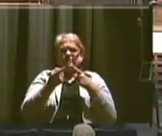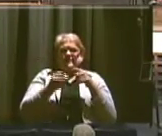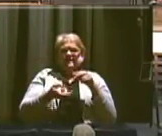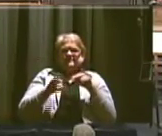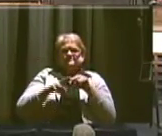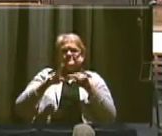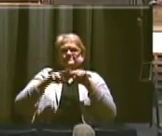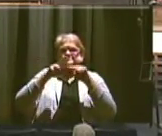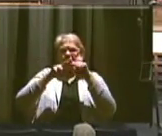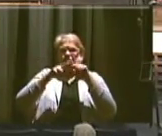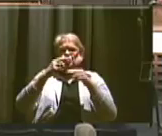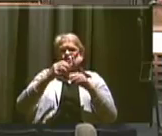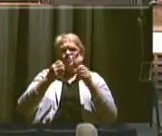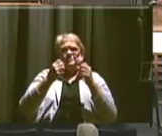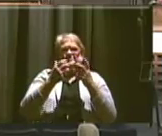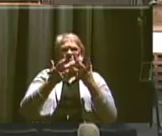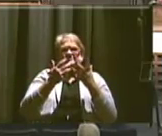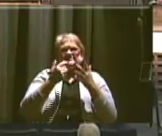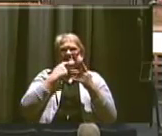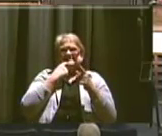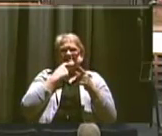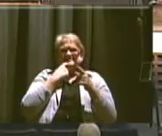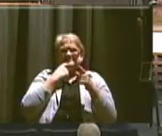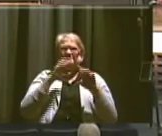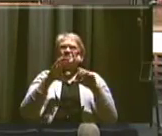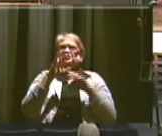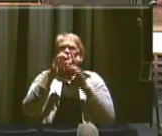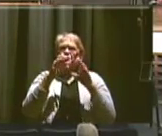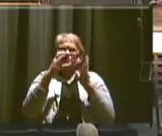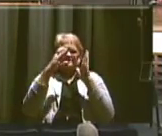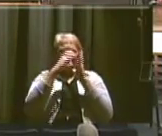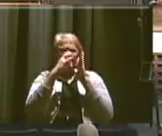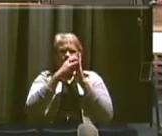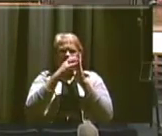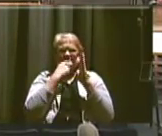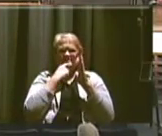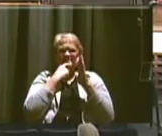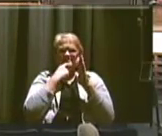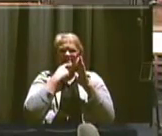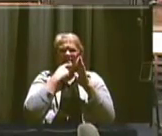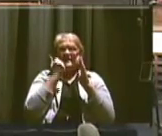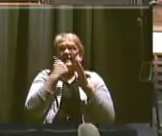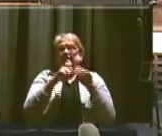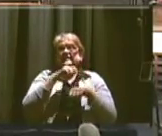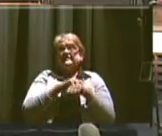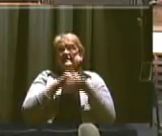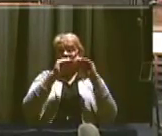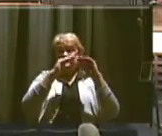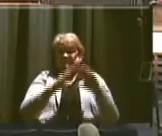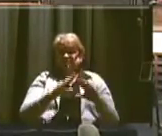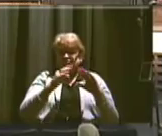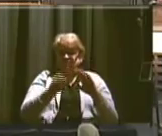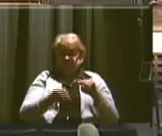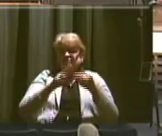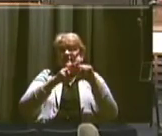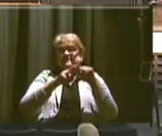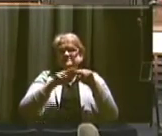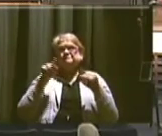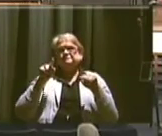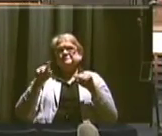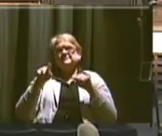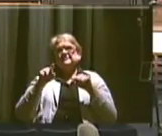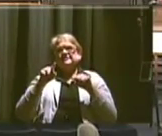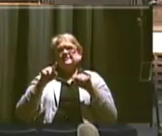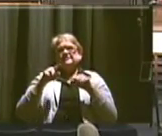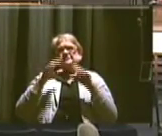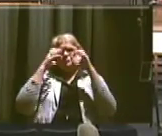escalator clause that has, over the last 4 years, said that anytime teachers get a raise, she gets a raise. She has